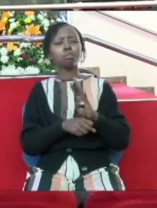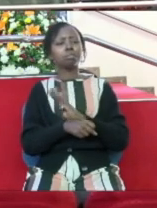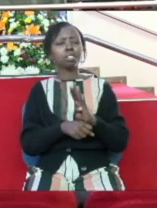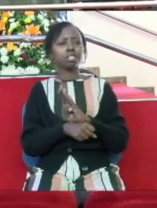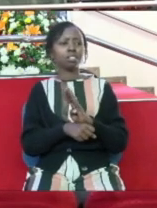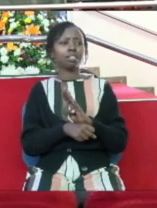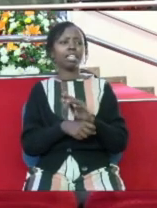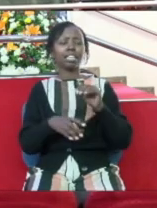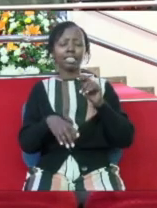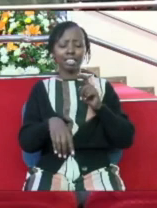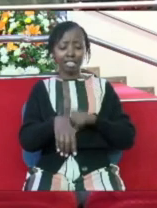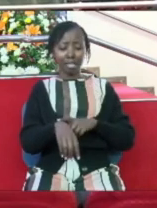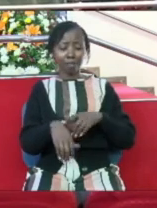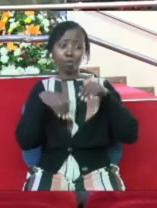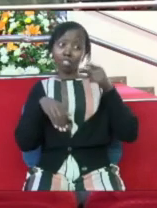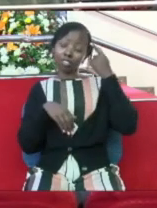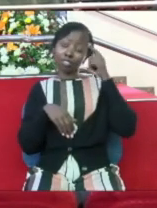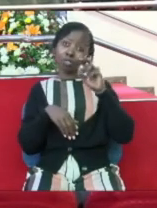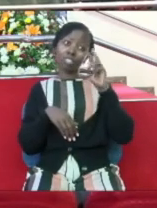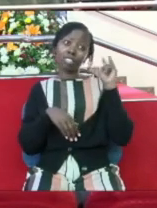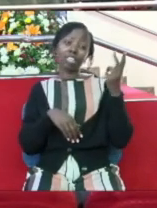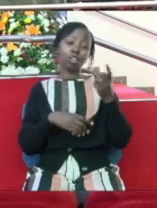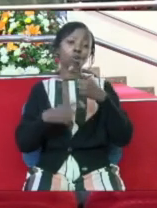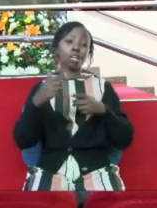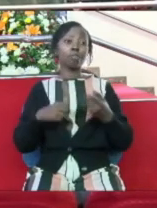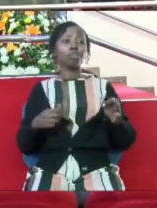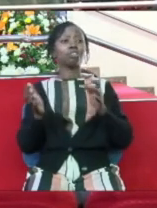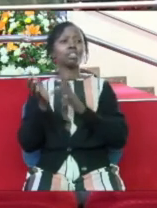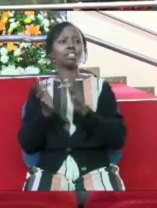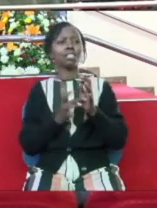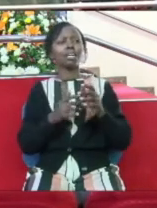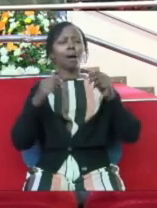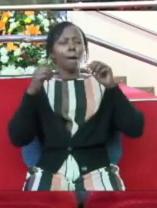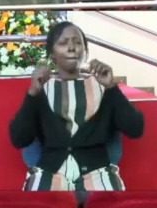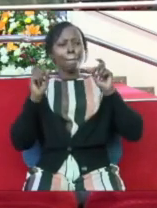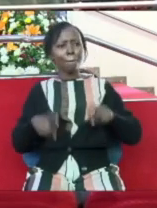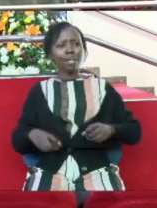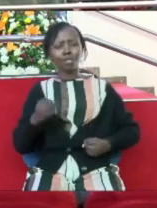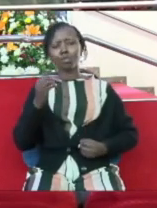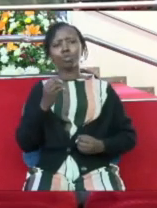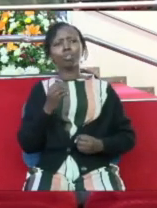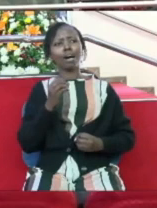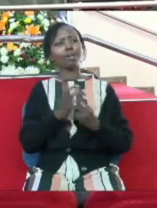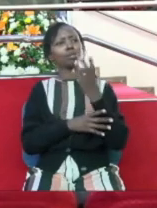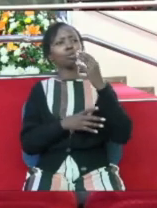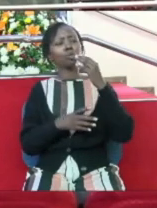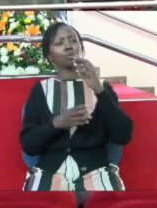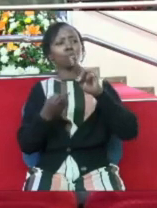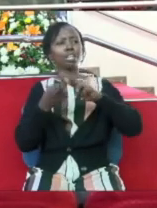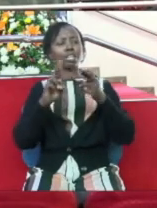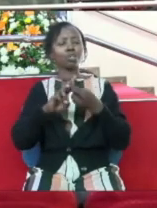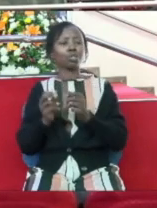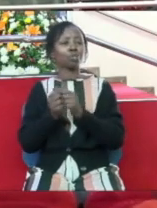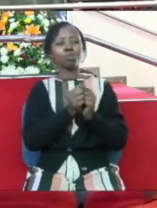his second coming, tunapongojea urejeo wake wa pili, we must endeavor to grow in intimacy with him. Lazima tungangane tuishi kwa